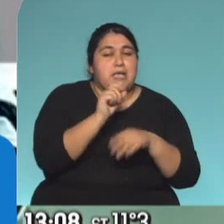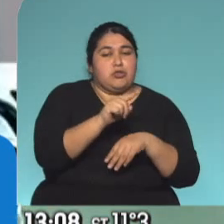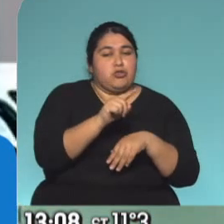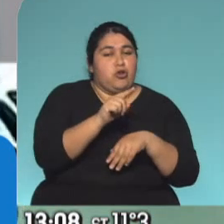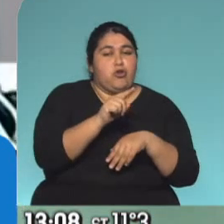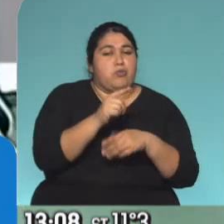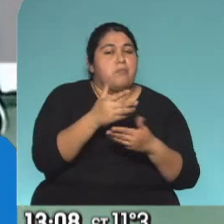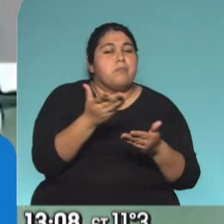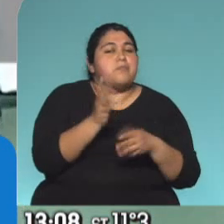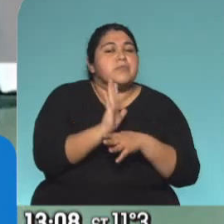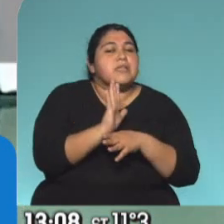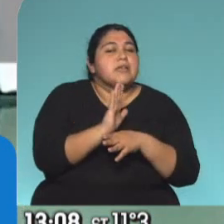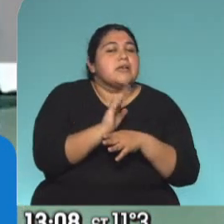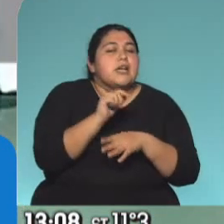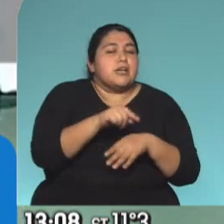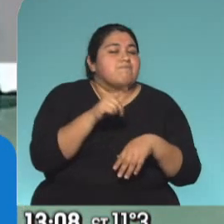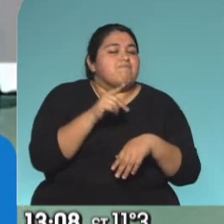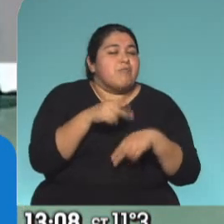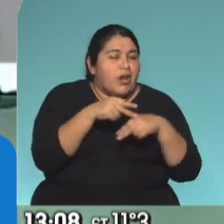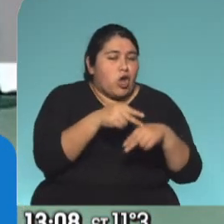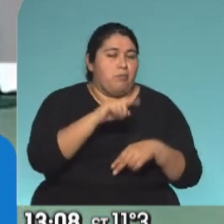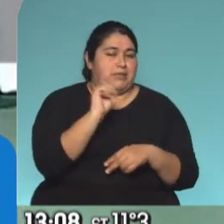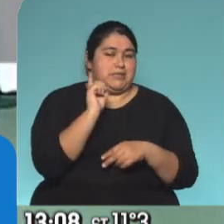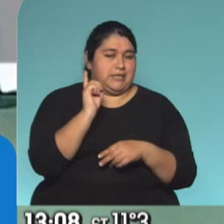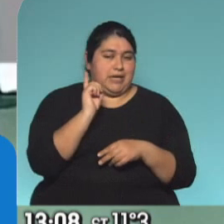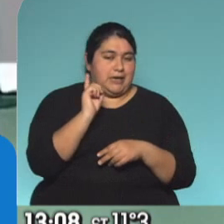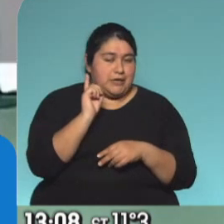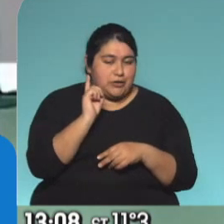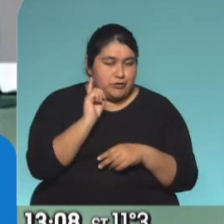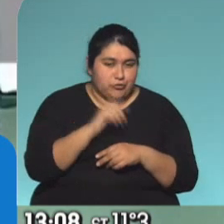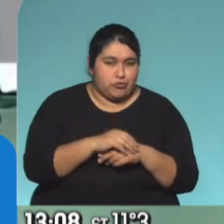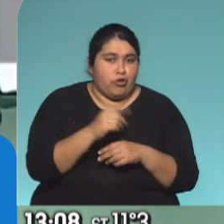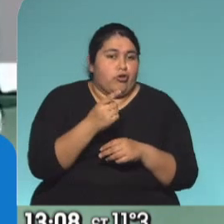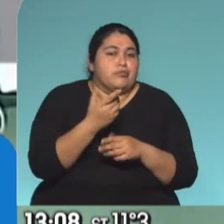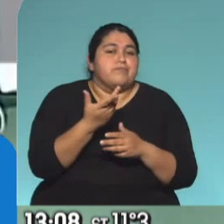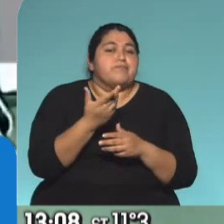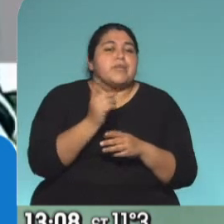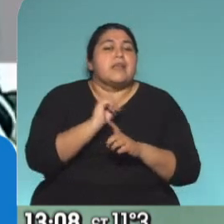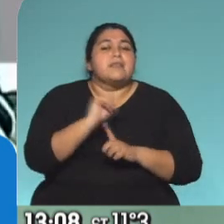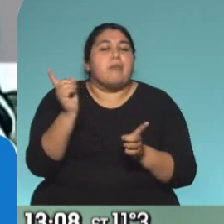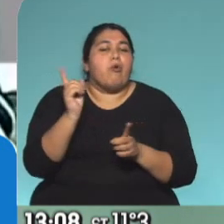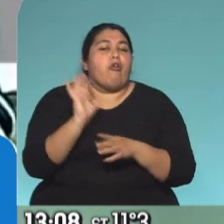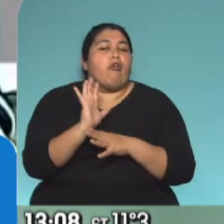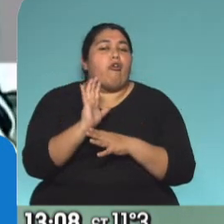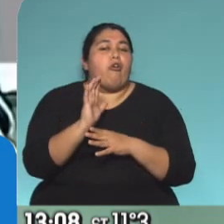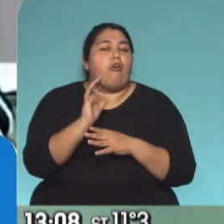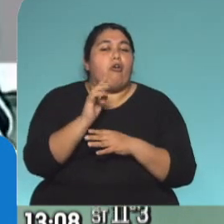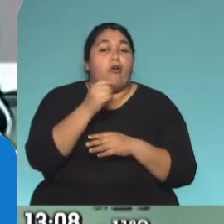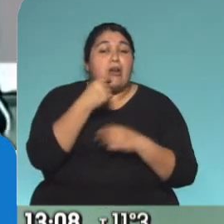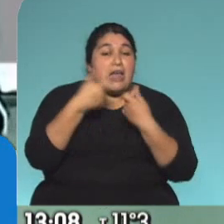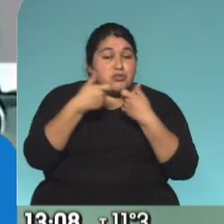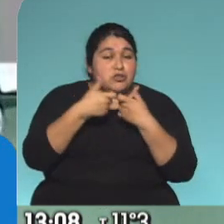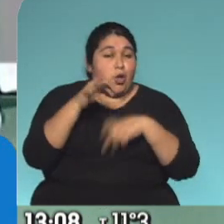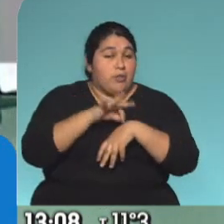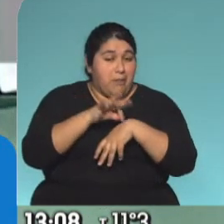not a recommended treatment that should be used. No national society